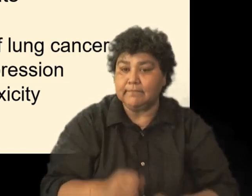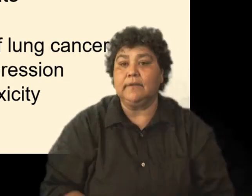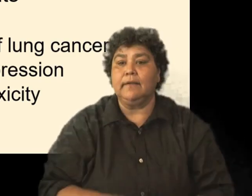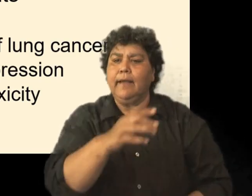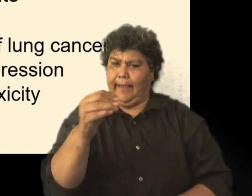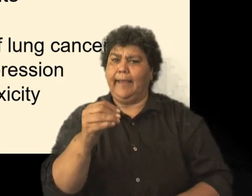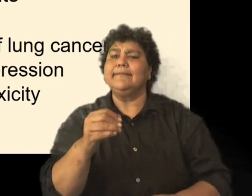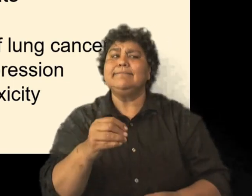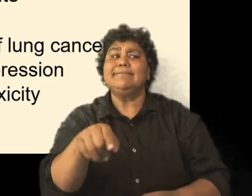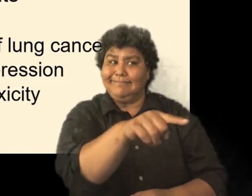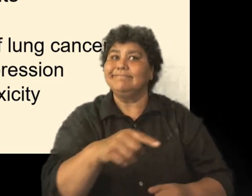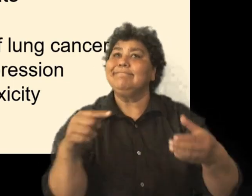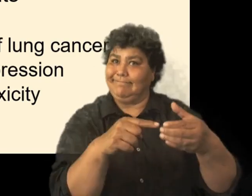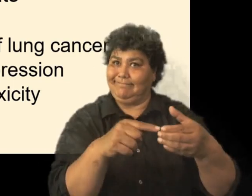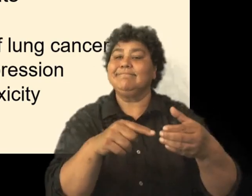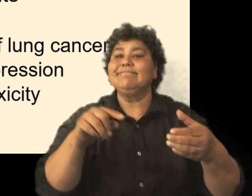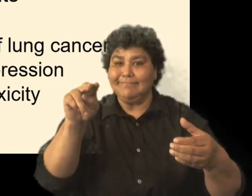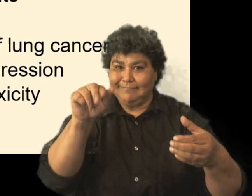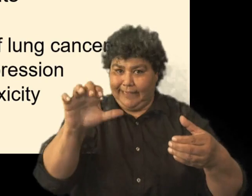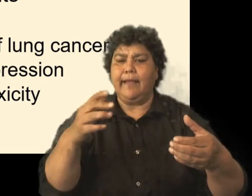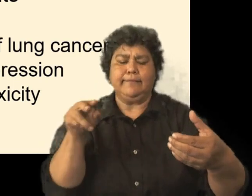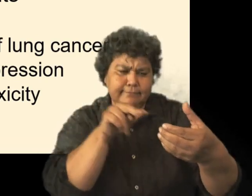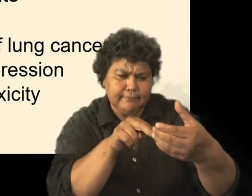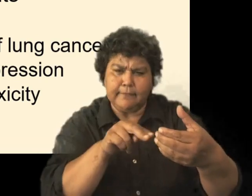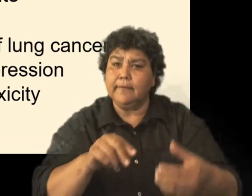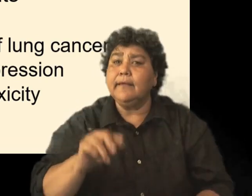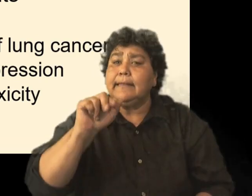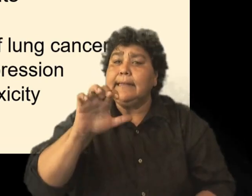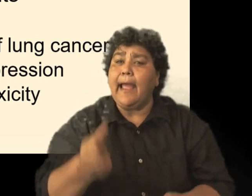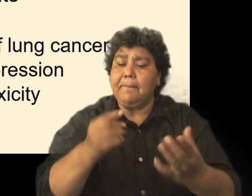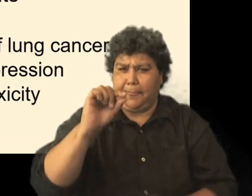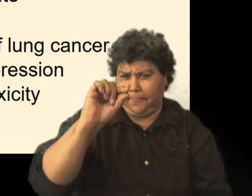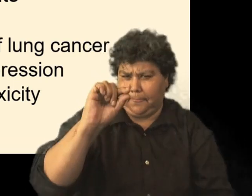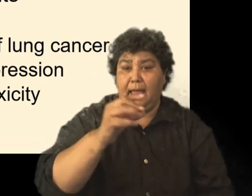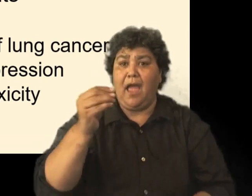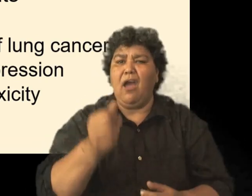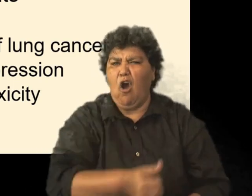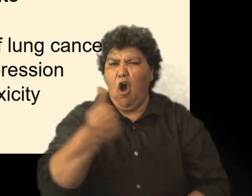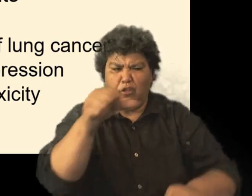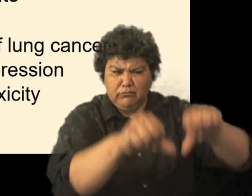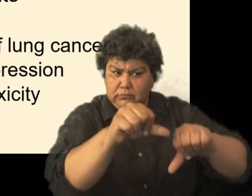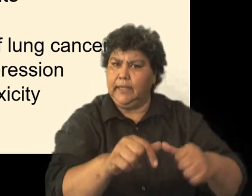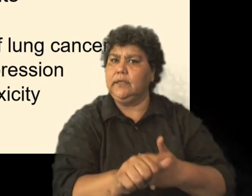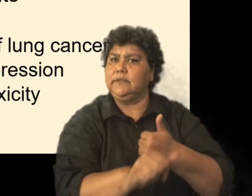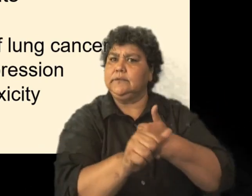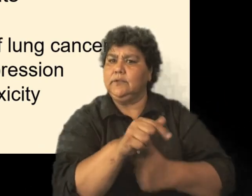contaminants, some of which can be harmful. There are well-documented examples of supplements that have caused